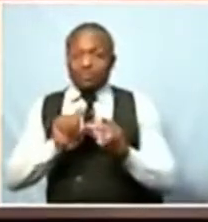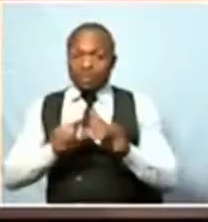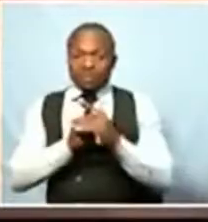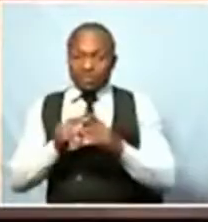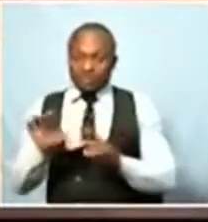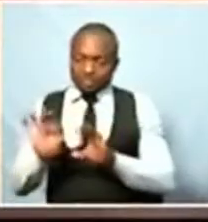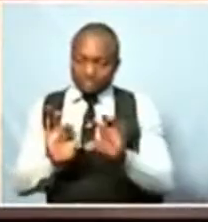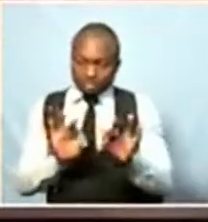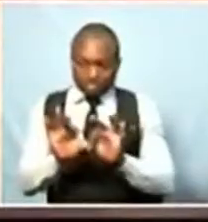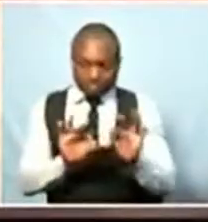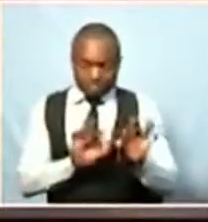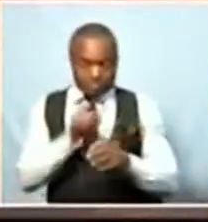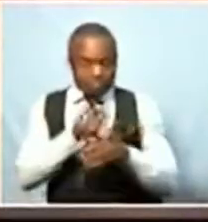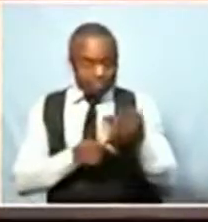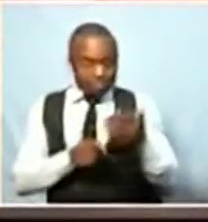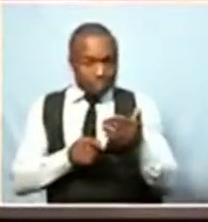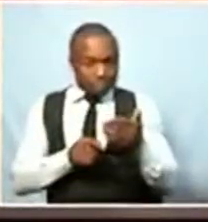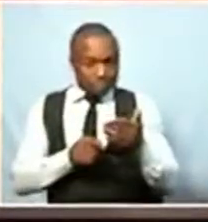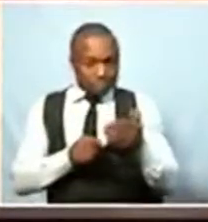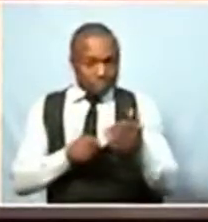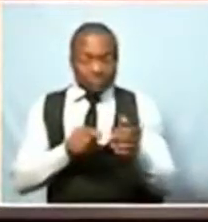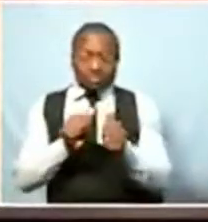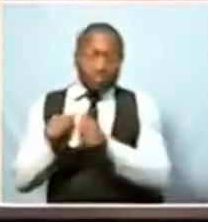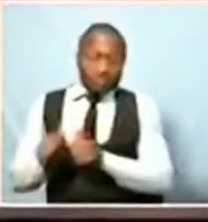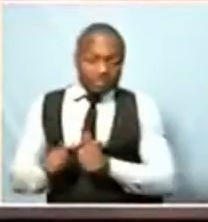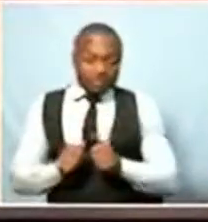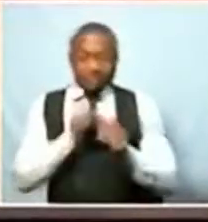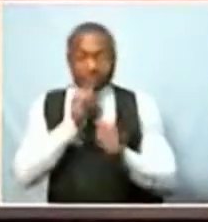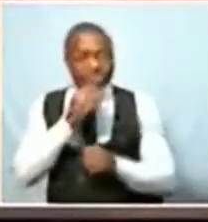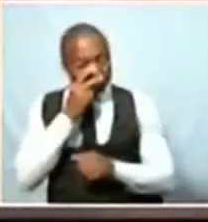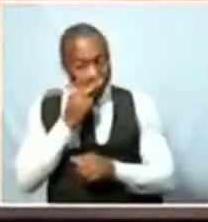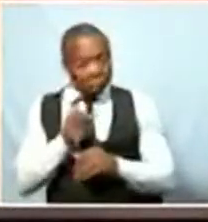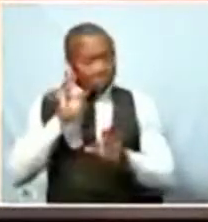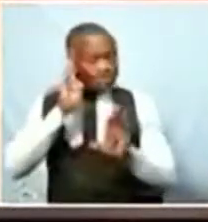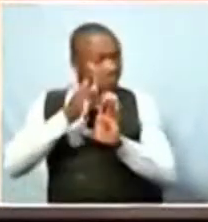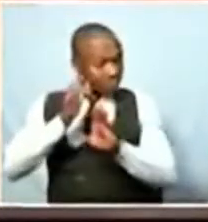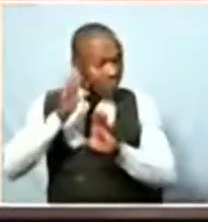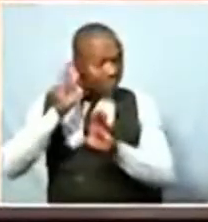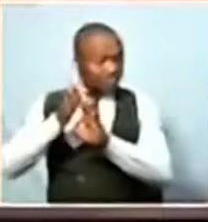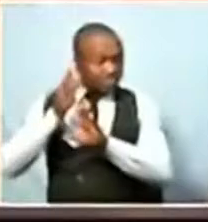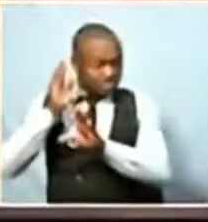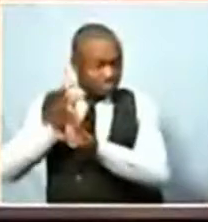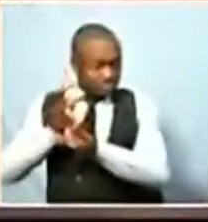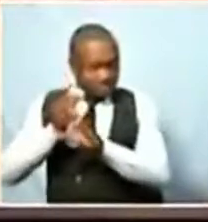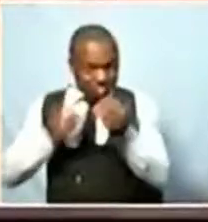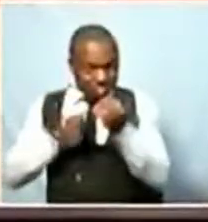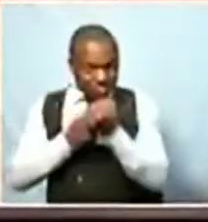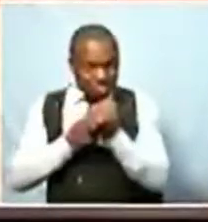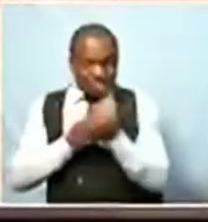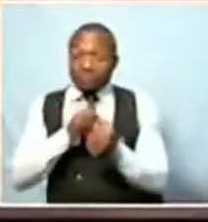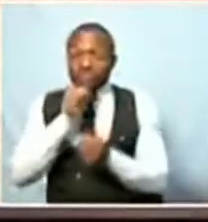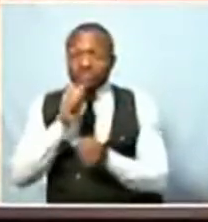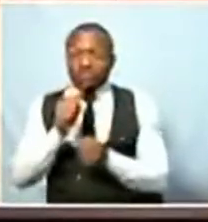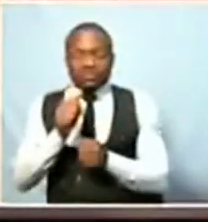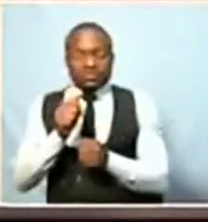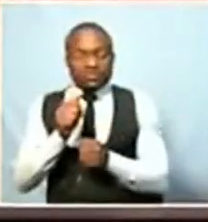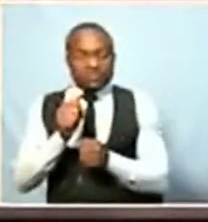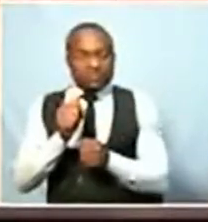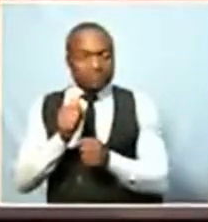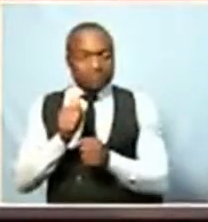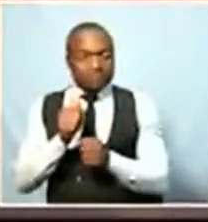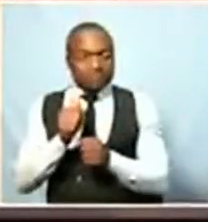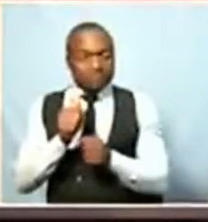picking from a core activity instead of looking for specific funding, notwithstanding your